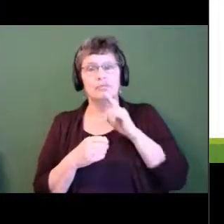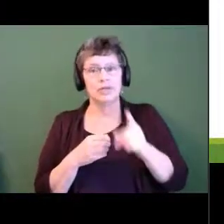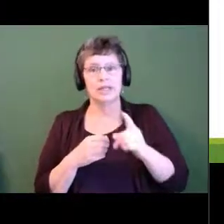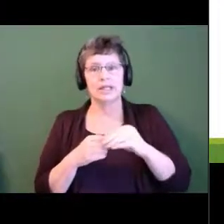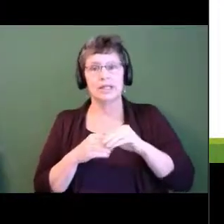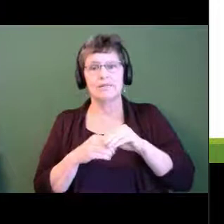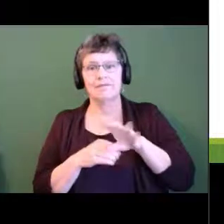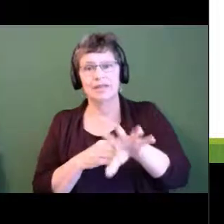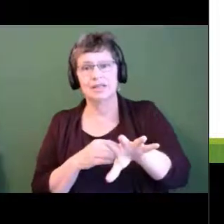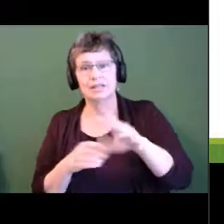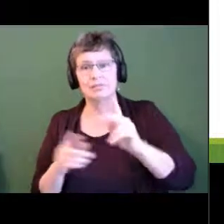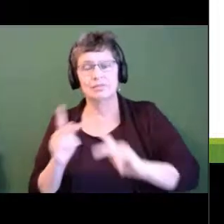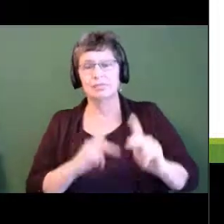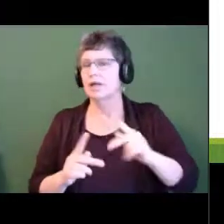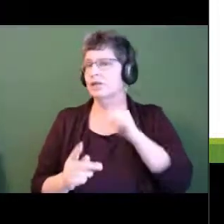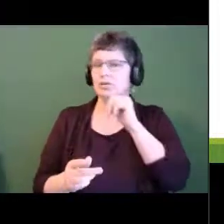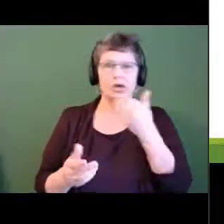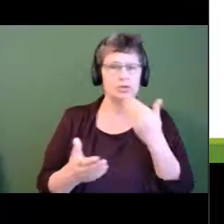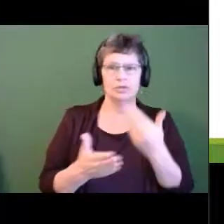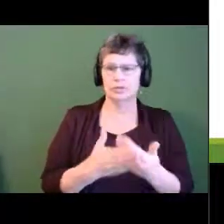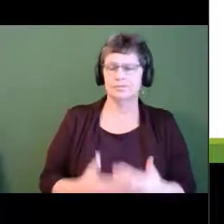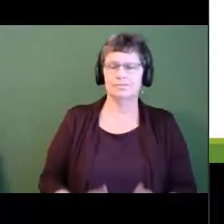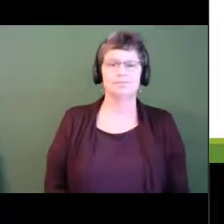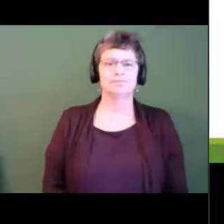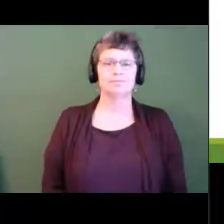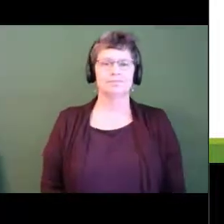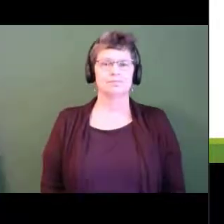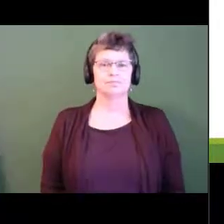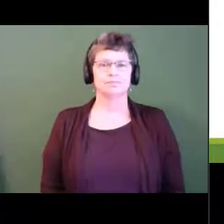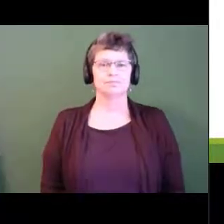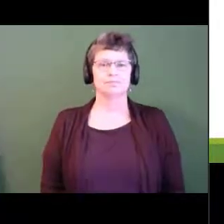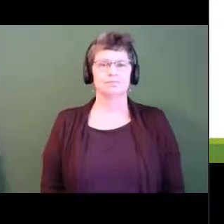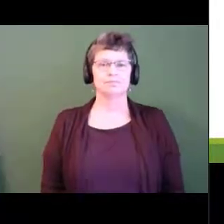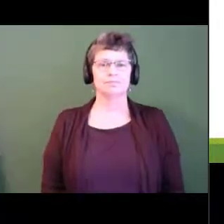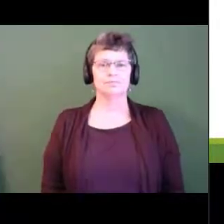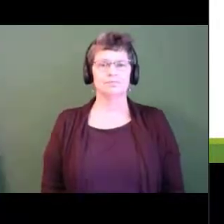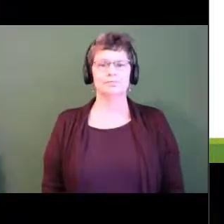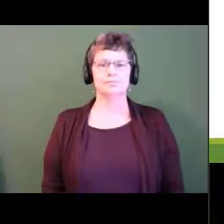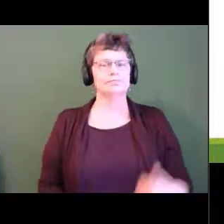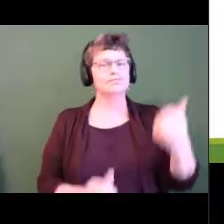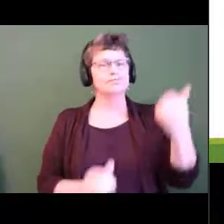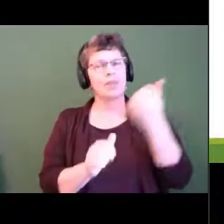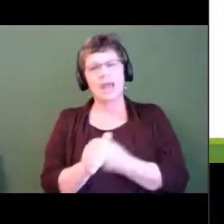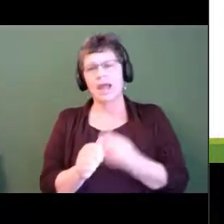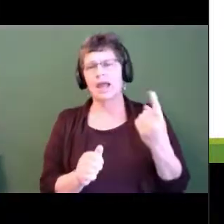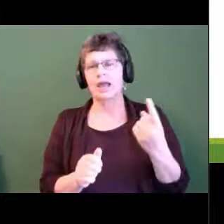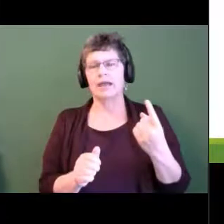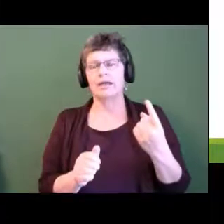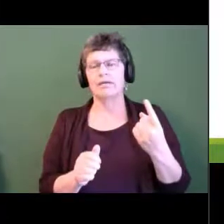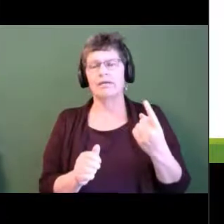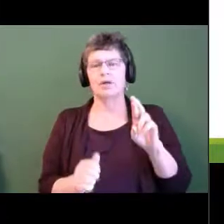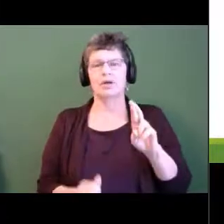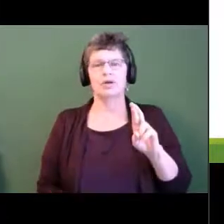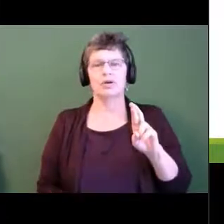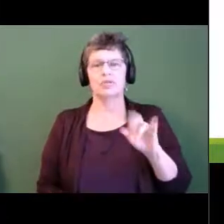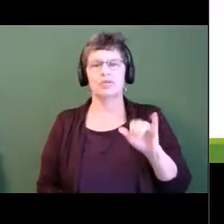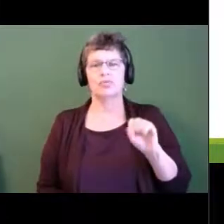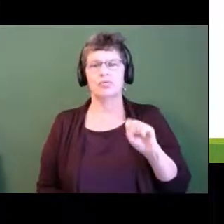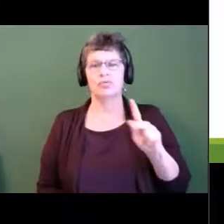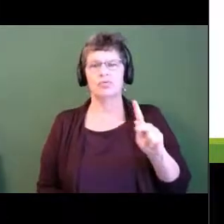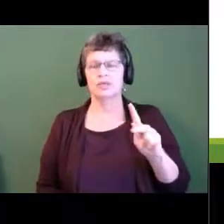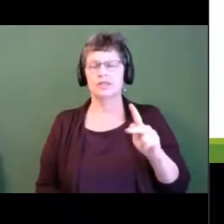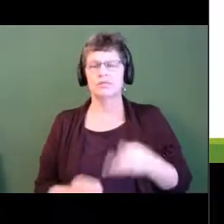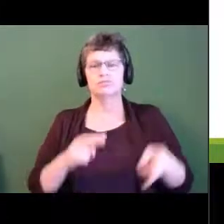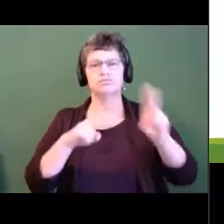Could I have the next? Okay. So everybody's risk is increased. I think the other thing that's happened